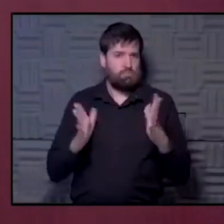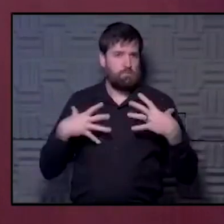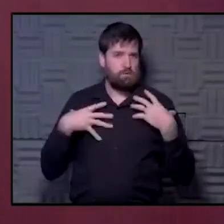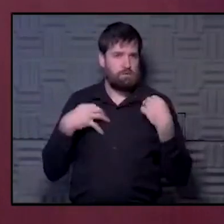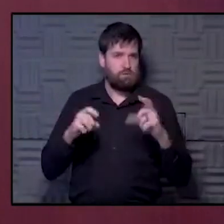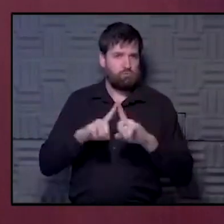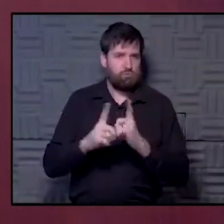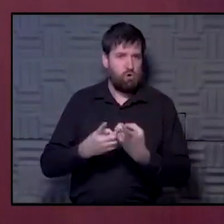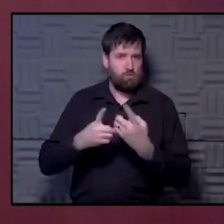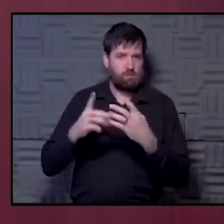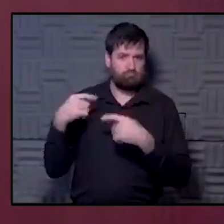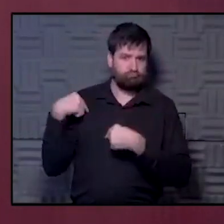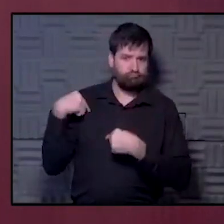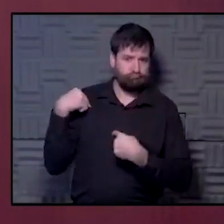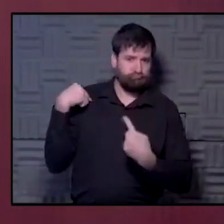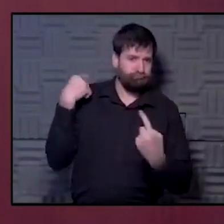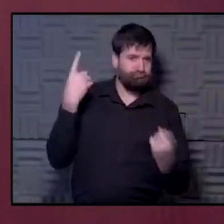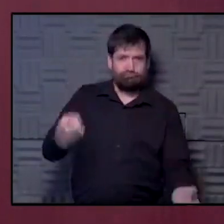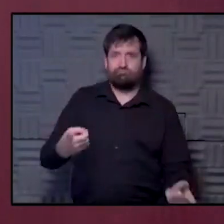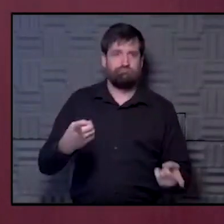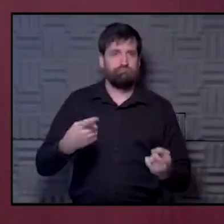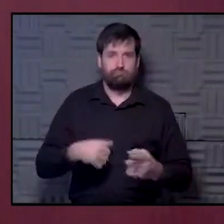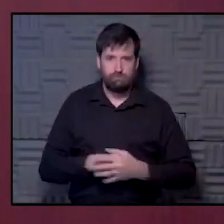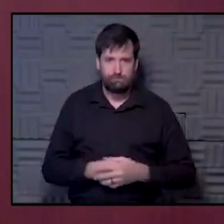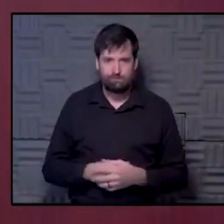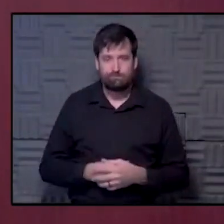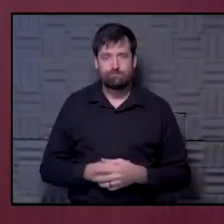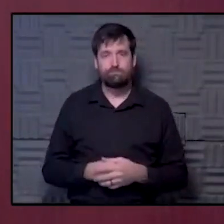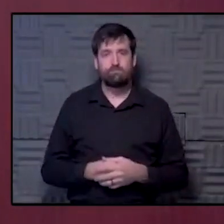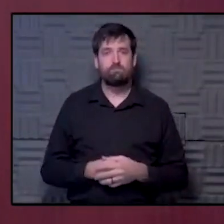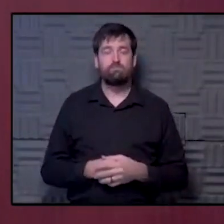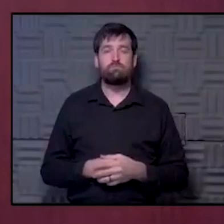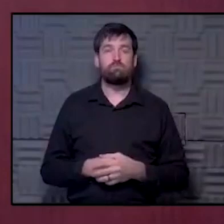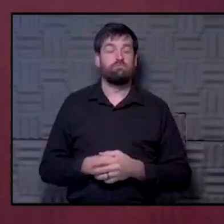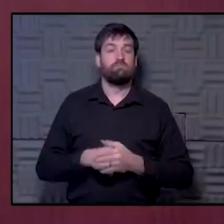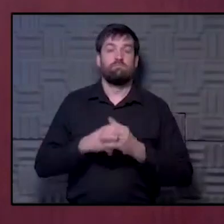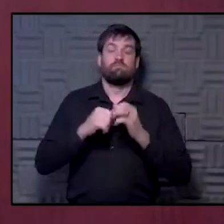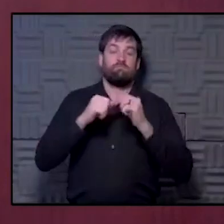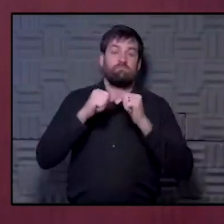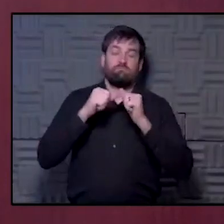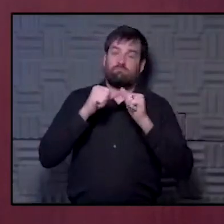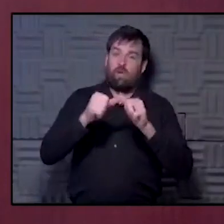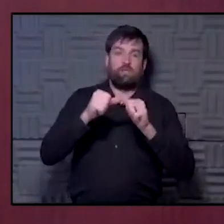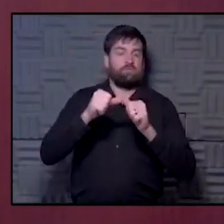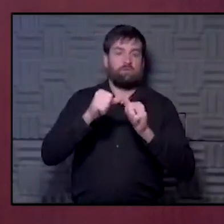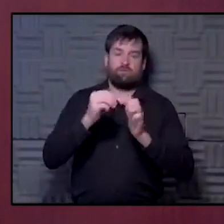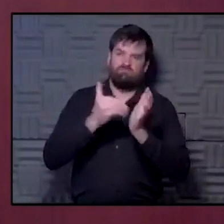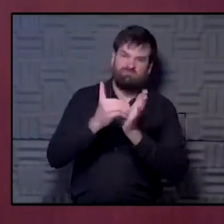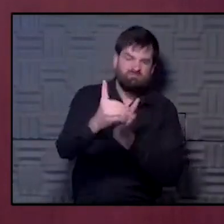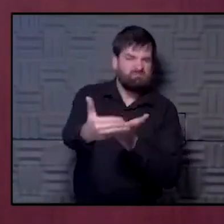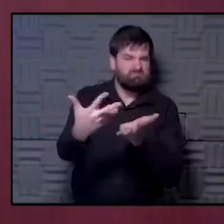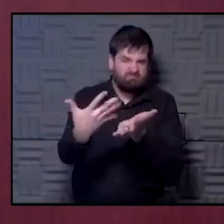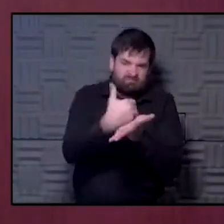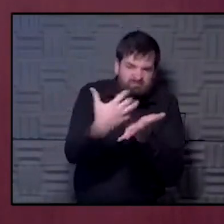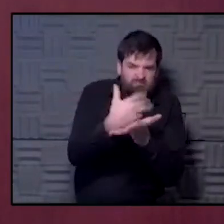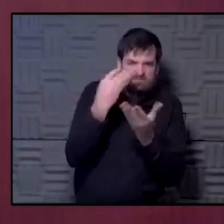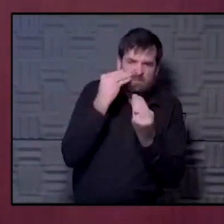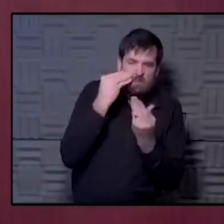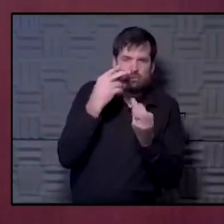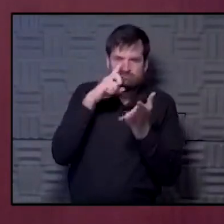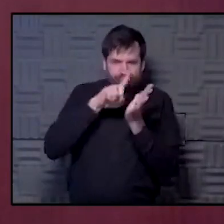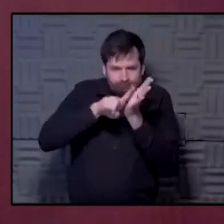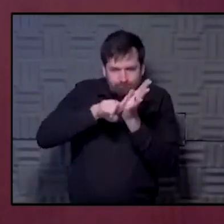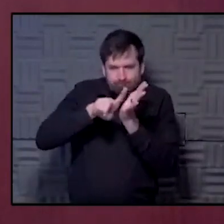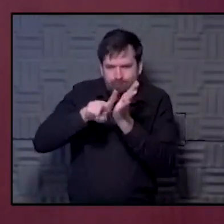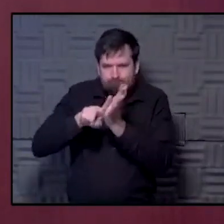has led us throughout this whole pandemic. And so it's been a constant gathering of information and data and analyzing that